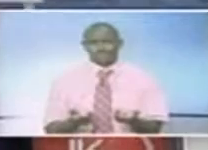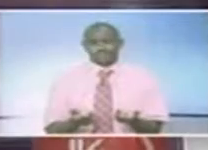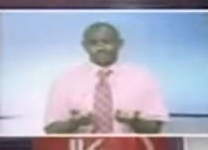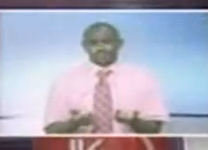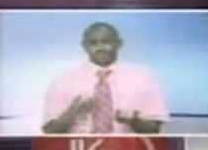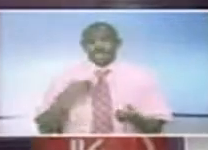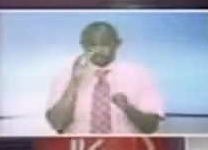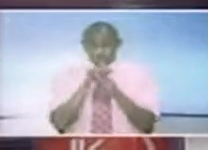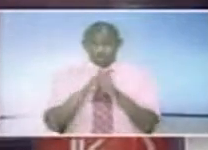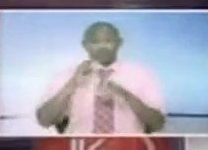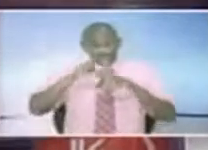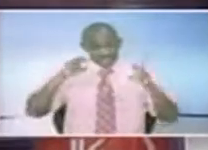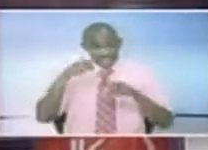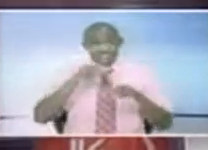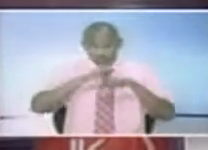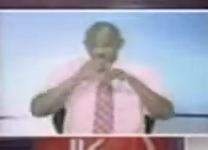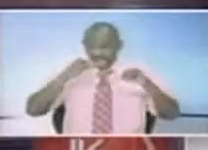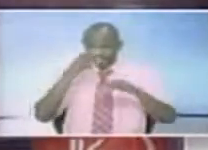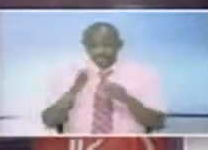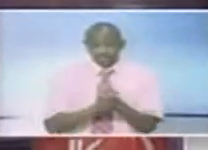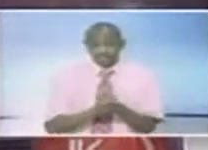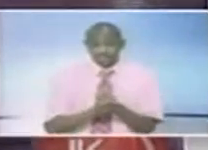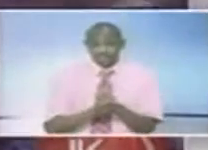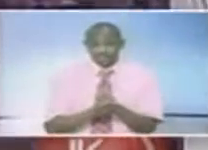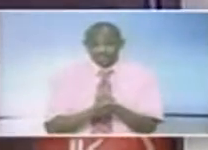I do a lot of research online.